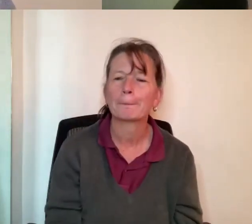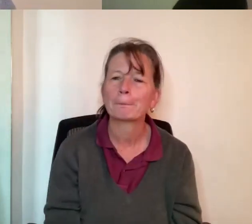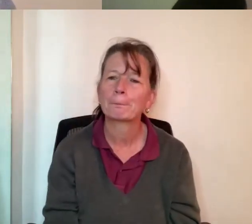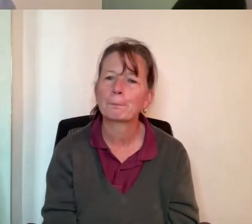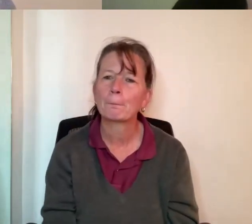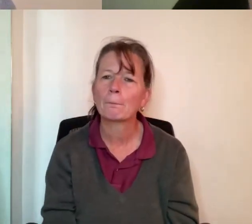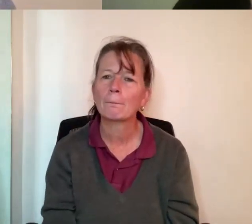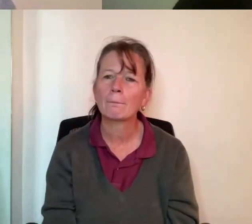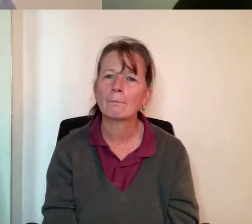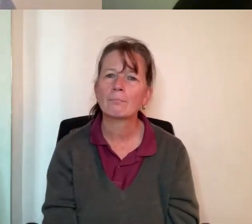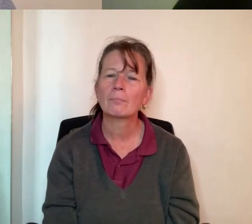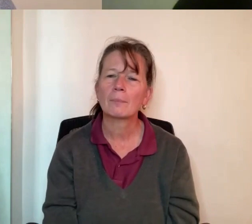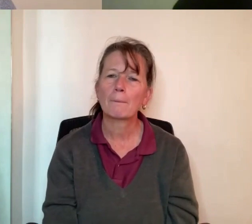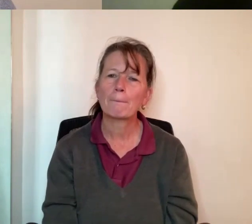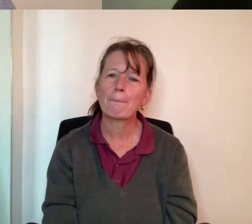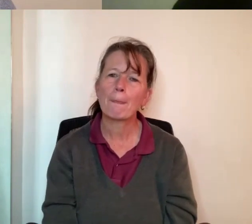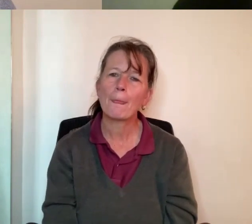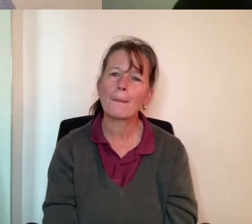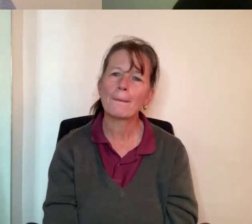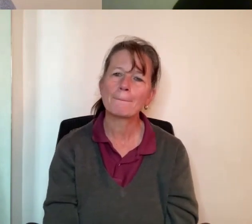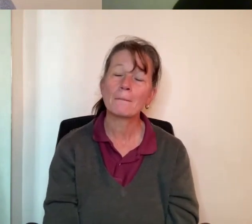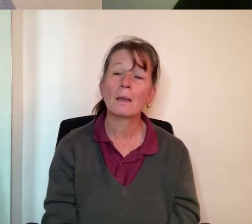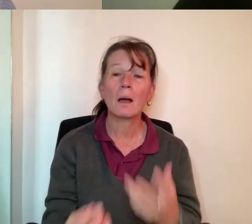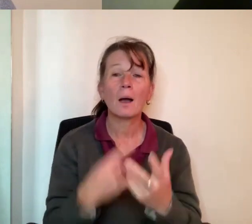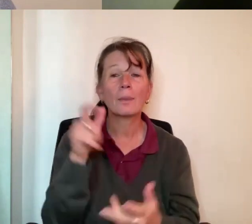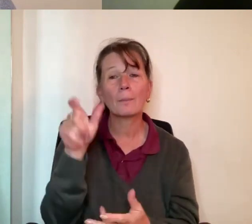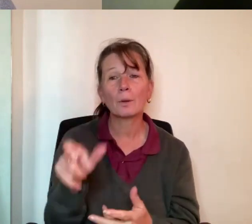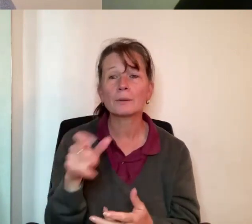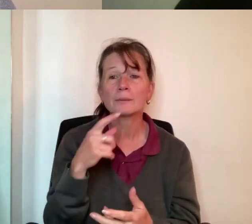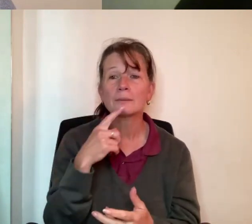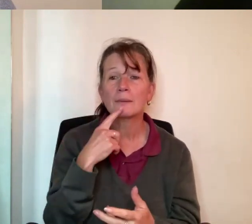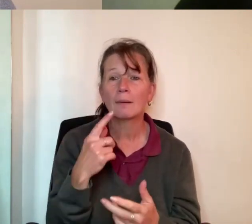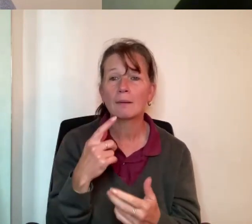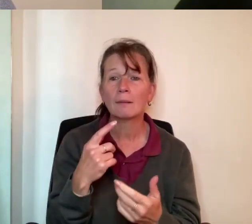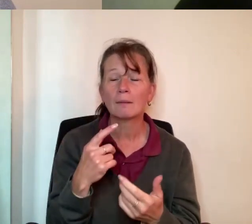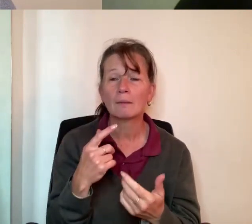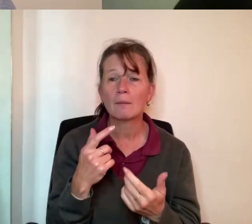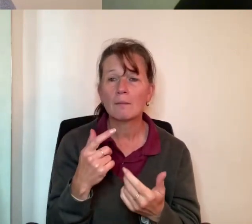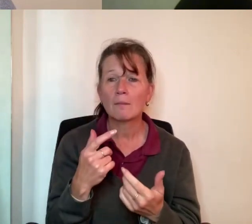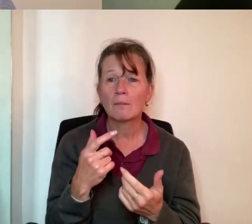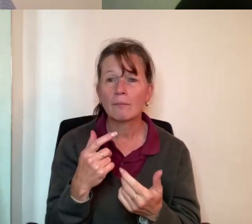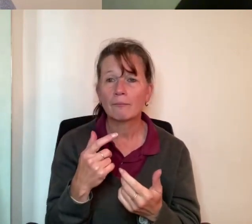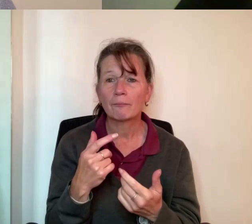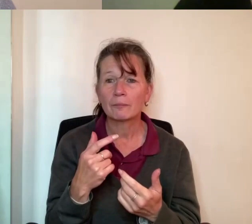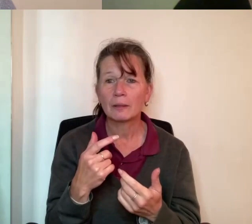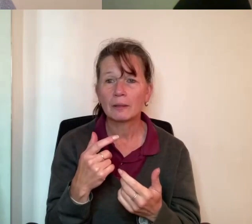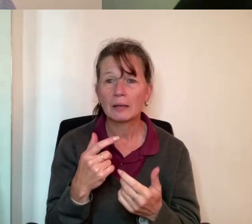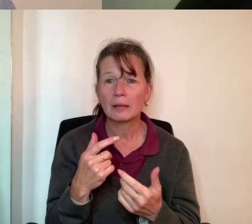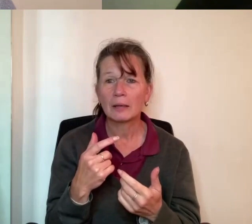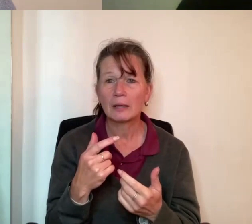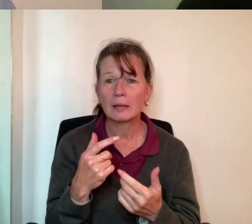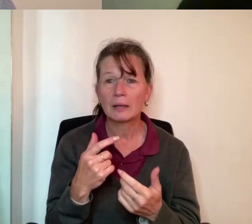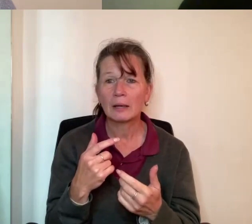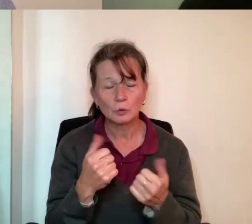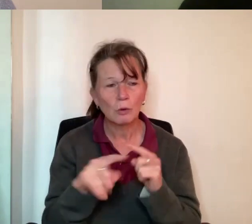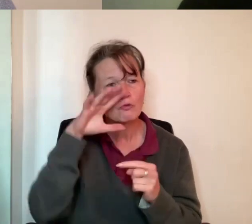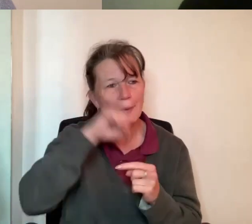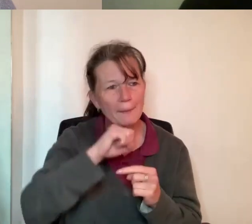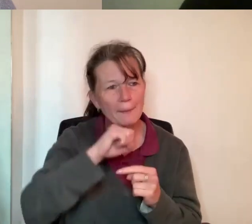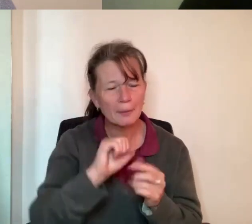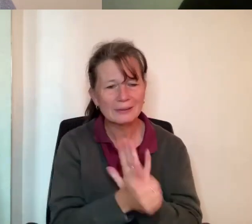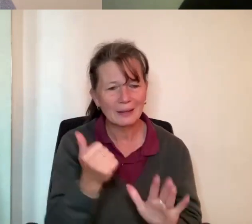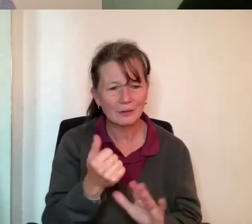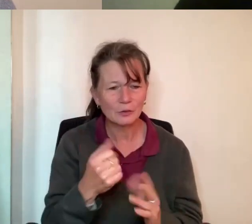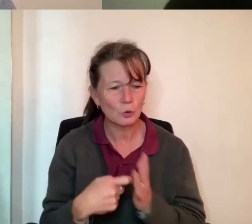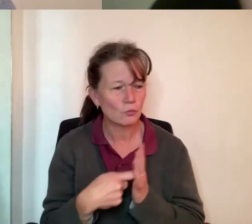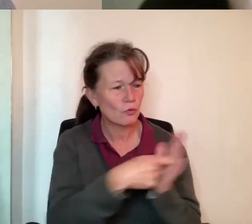it's expressed. But then someone else saying caring companies still can remember your skills and promote you to other sister companies, which I think is a really good point. It's